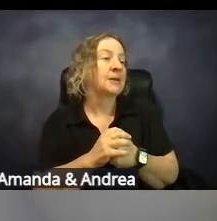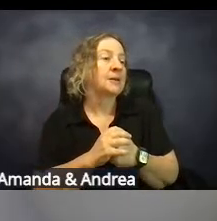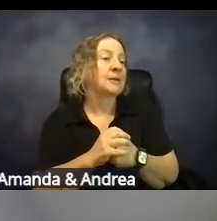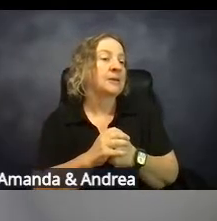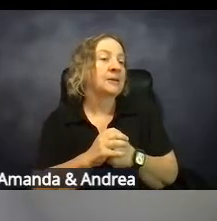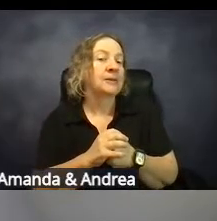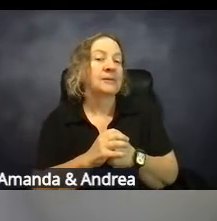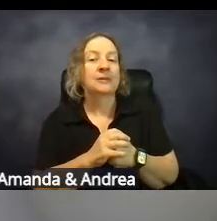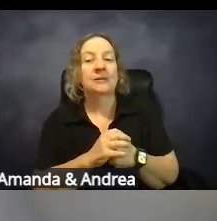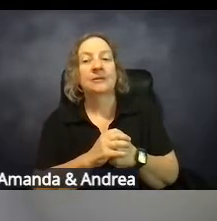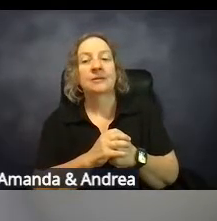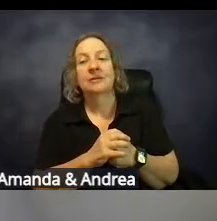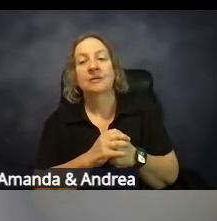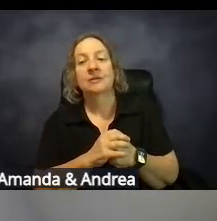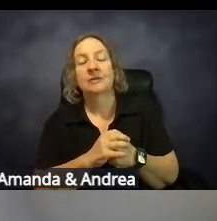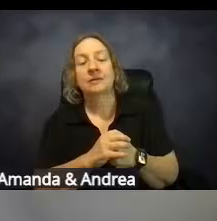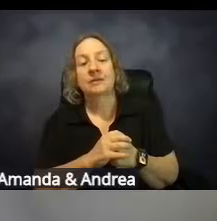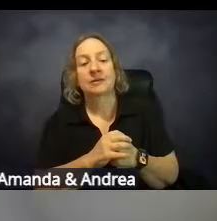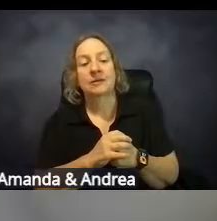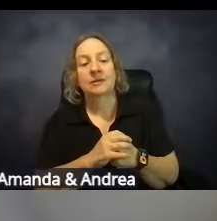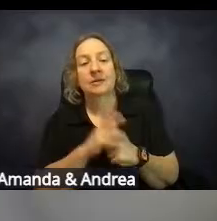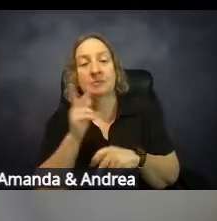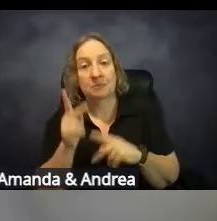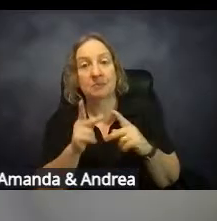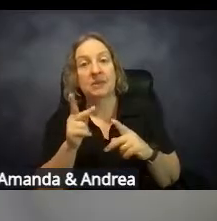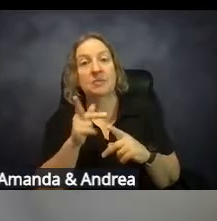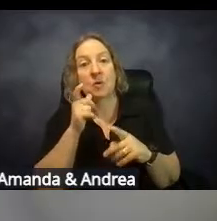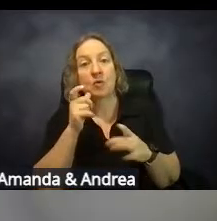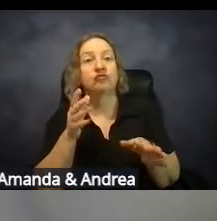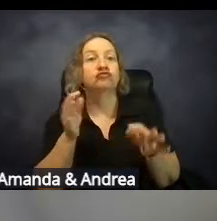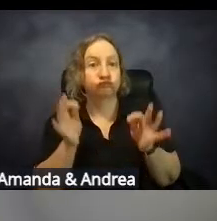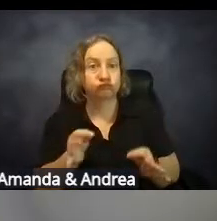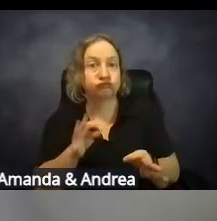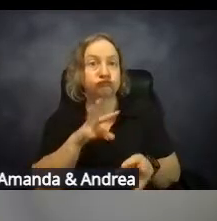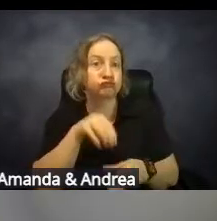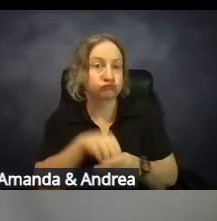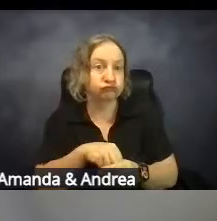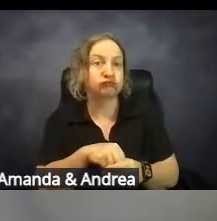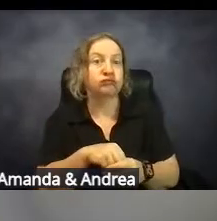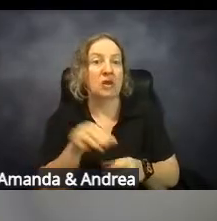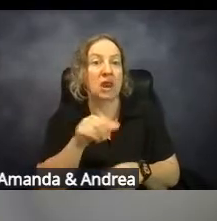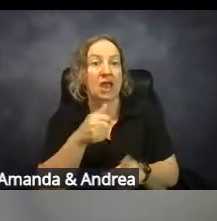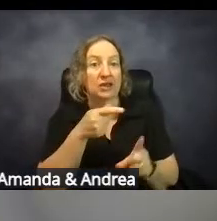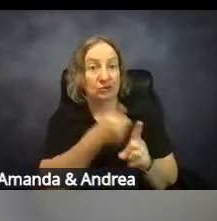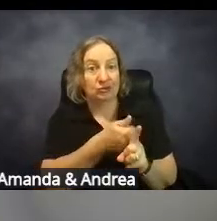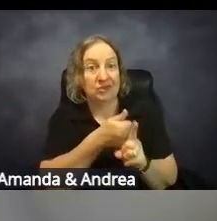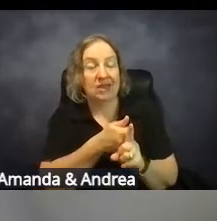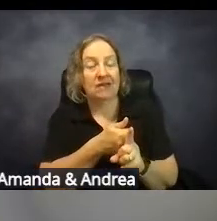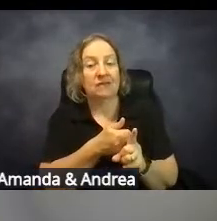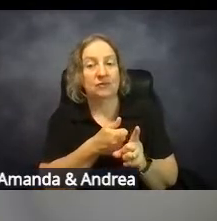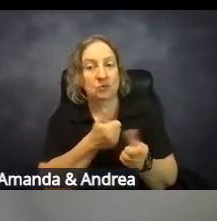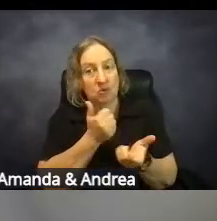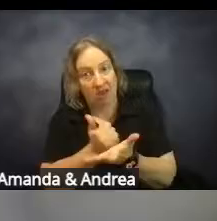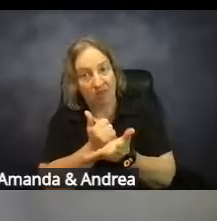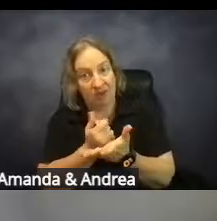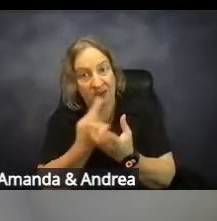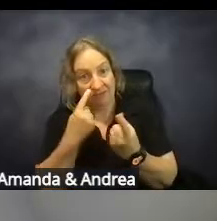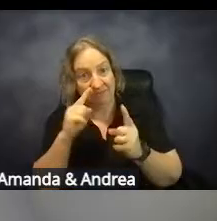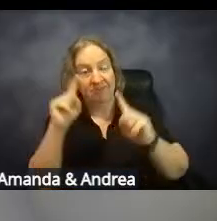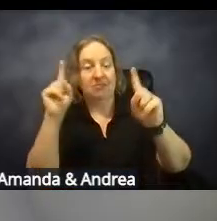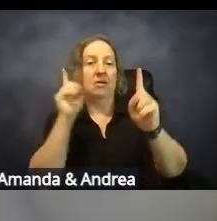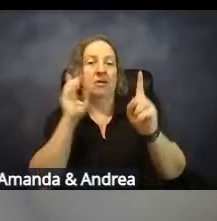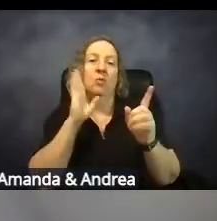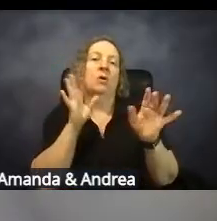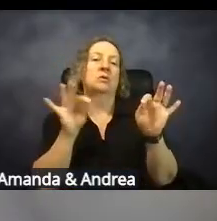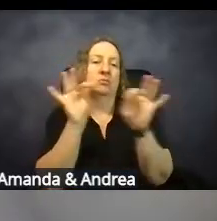having folks dedicated like yourselves to seeing this thing through is going to be tremendously